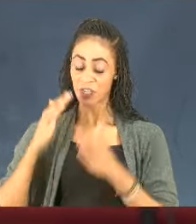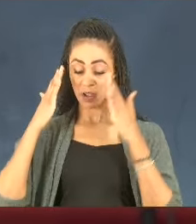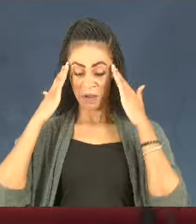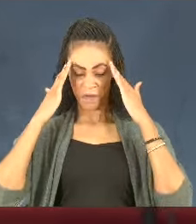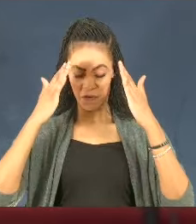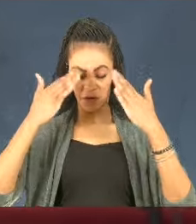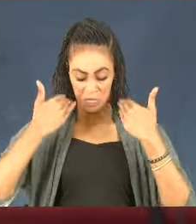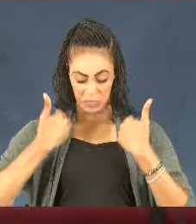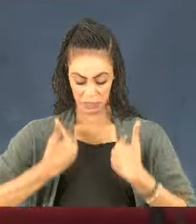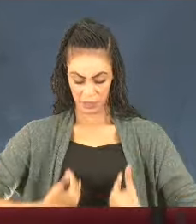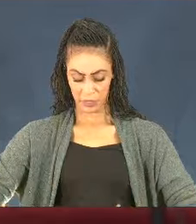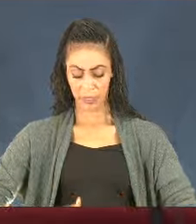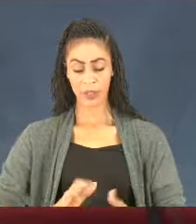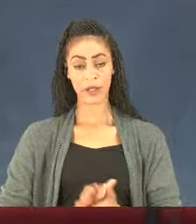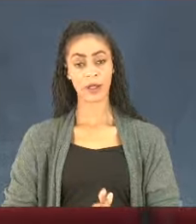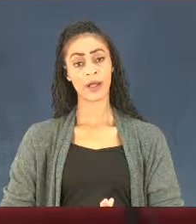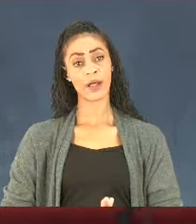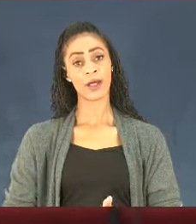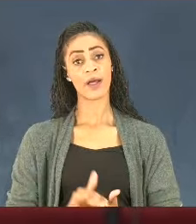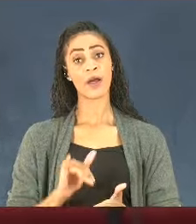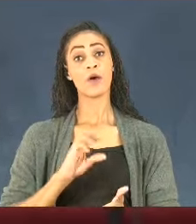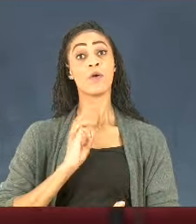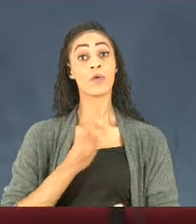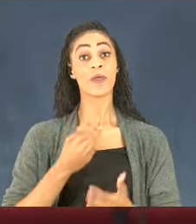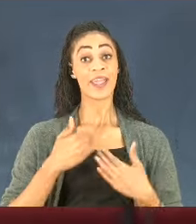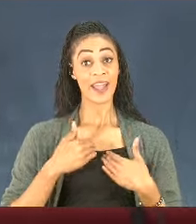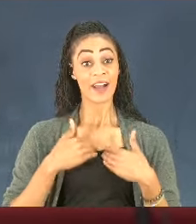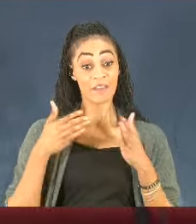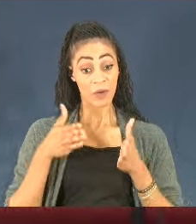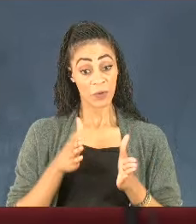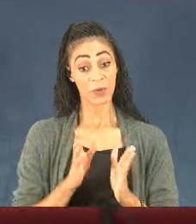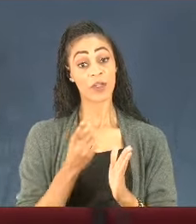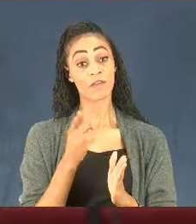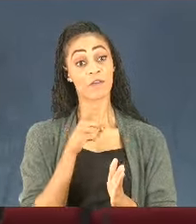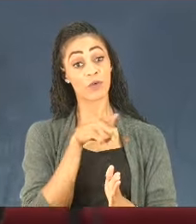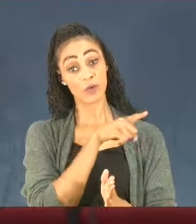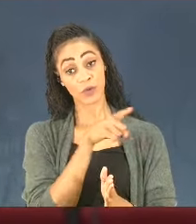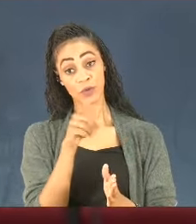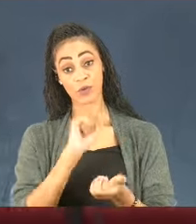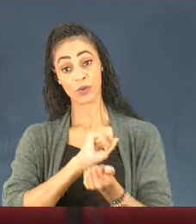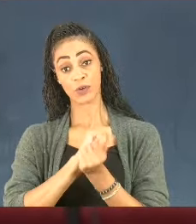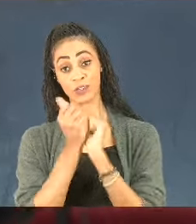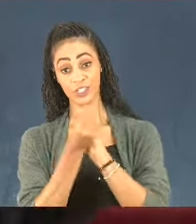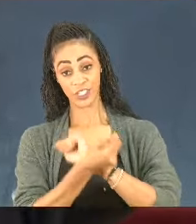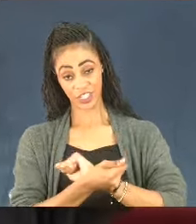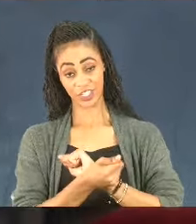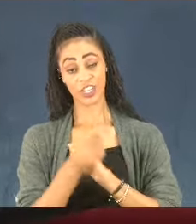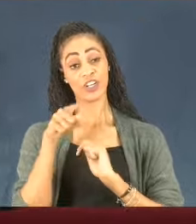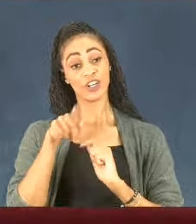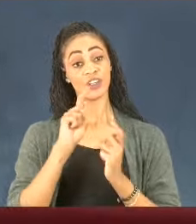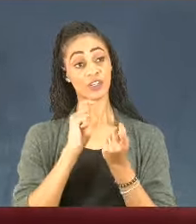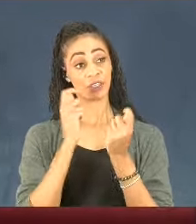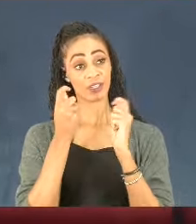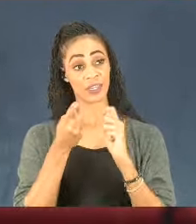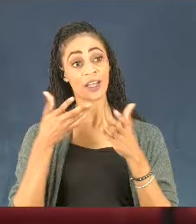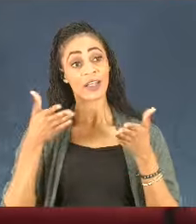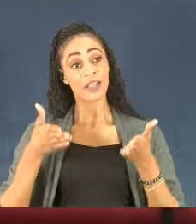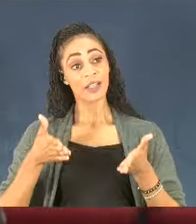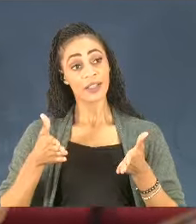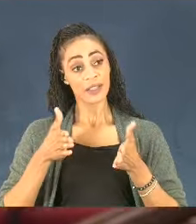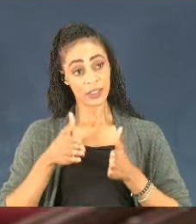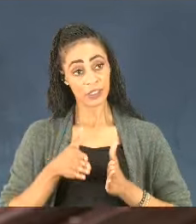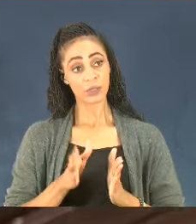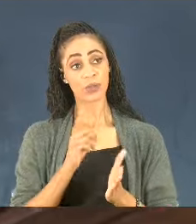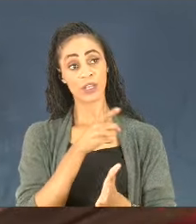But I'm here to tell you that there's a way for you to change, that there's a way for you to be transformed. And it's when you remember that at